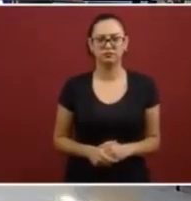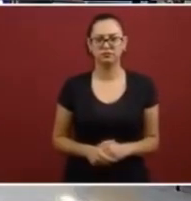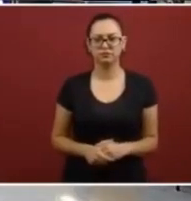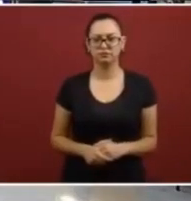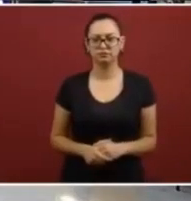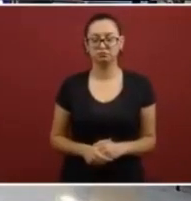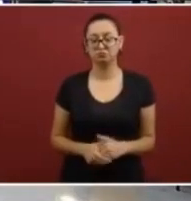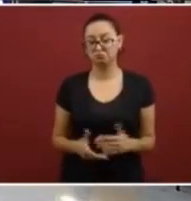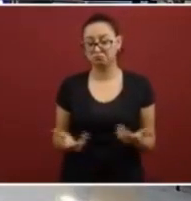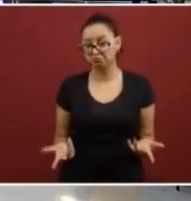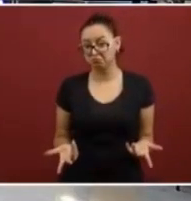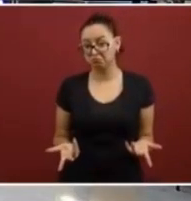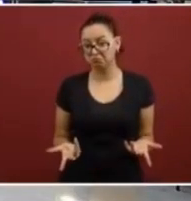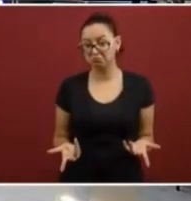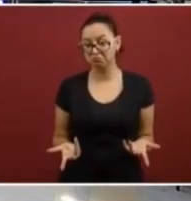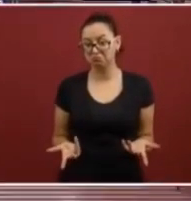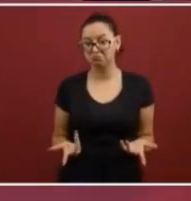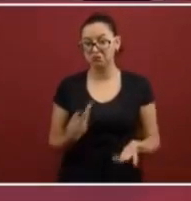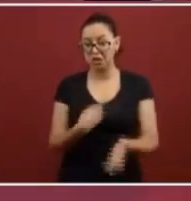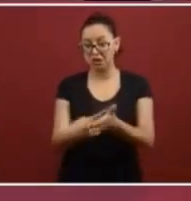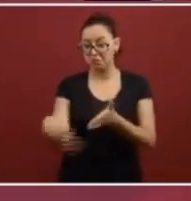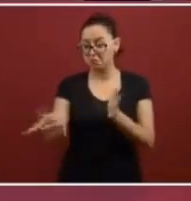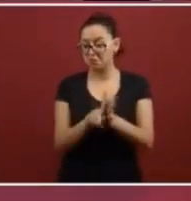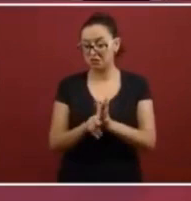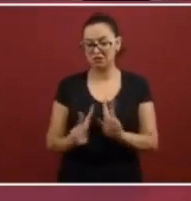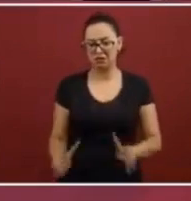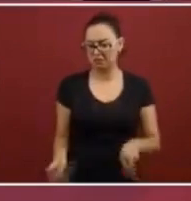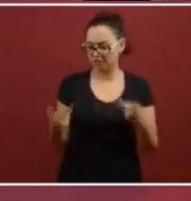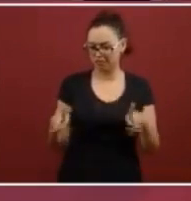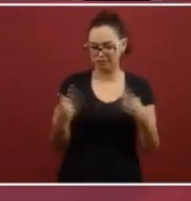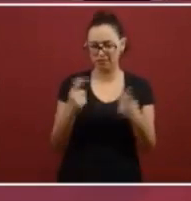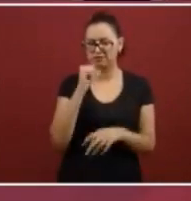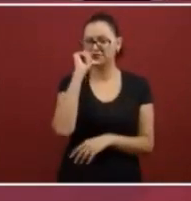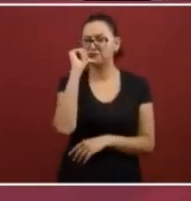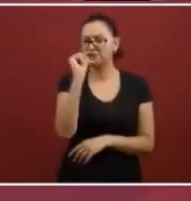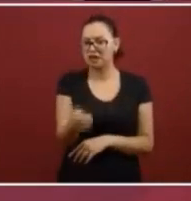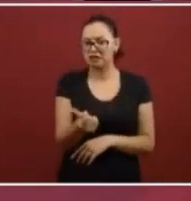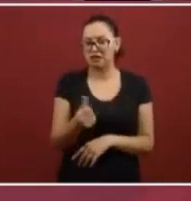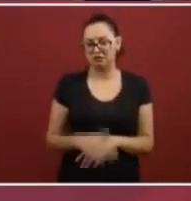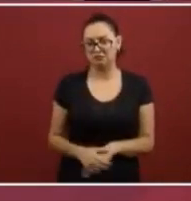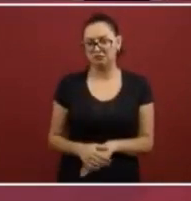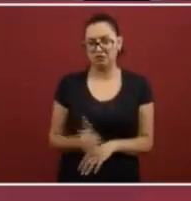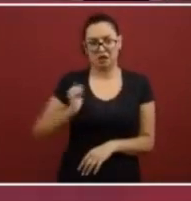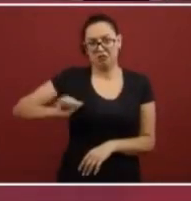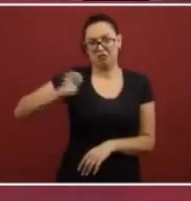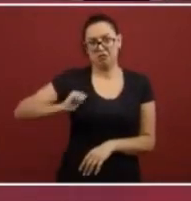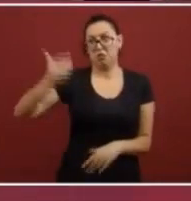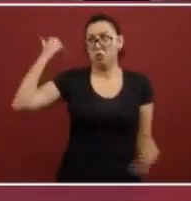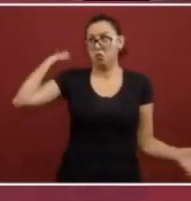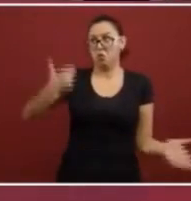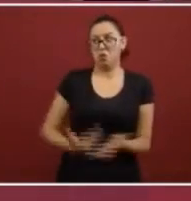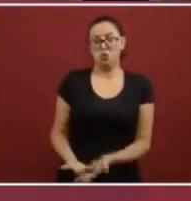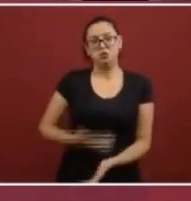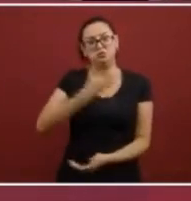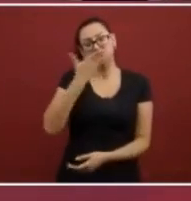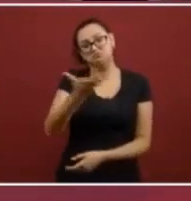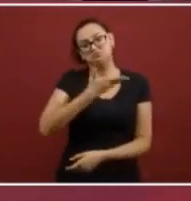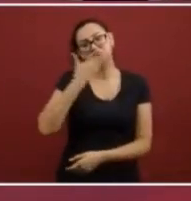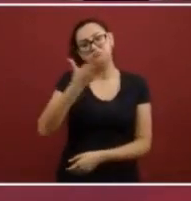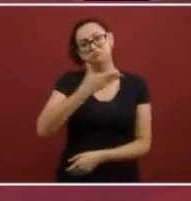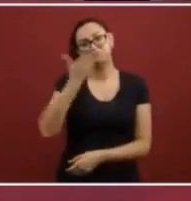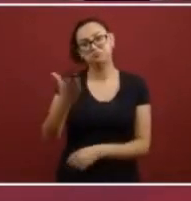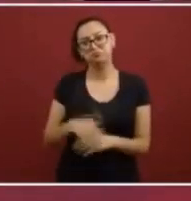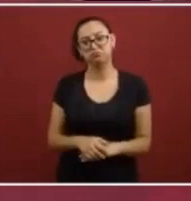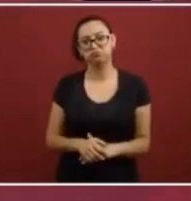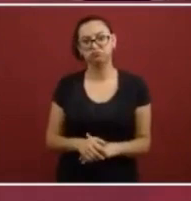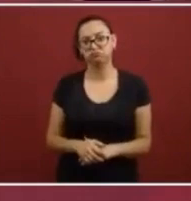quality. no haya venta de plazas. So, like for Eso example, se daba antes, in the past they used to sell,